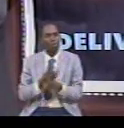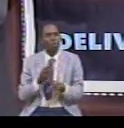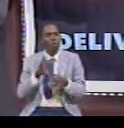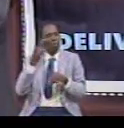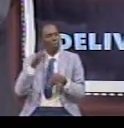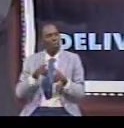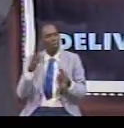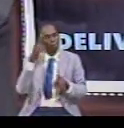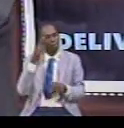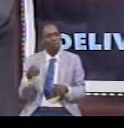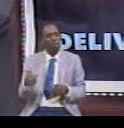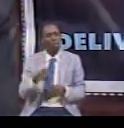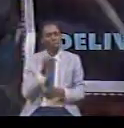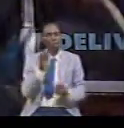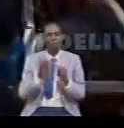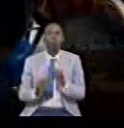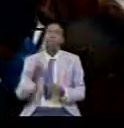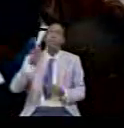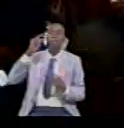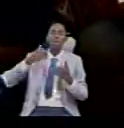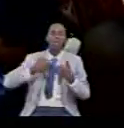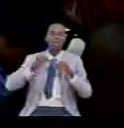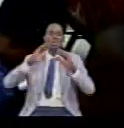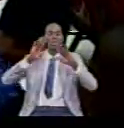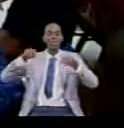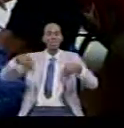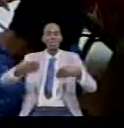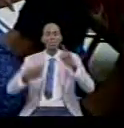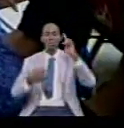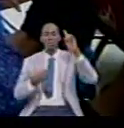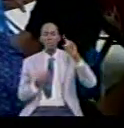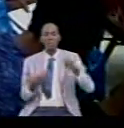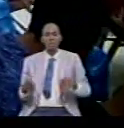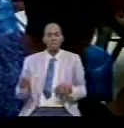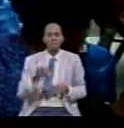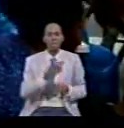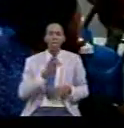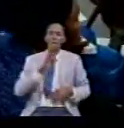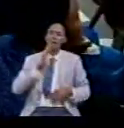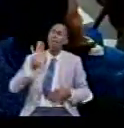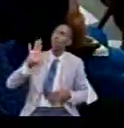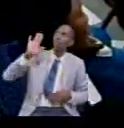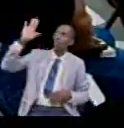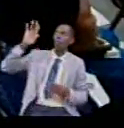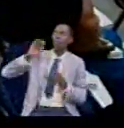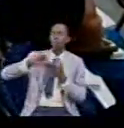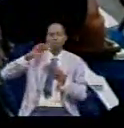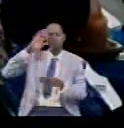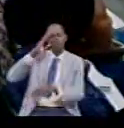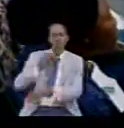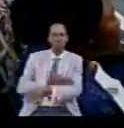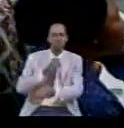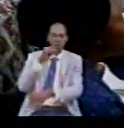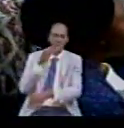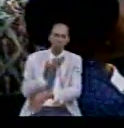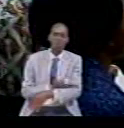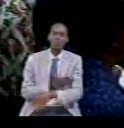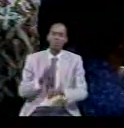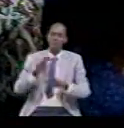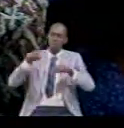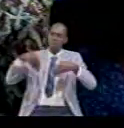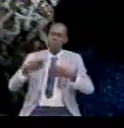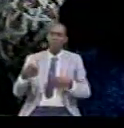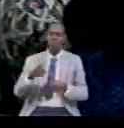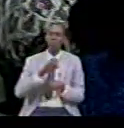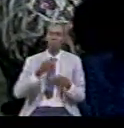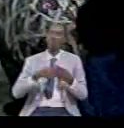me, for they are thine. They are thine. They are your sons and daughters. You have given them unto me. And it says in verse